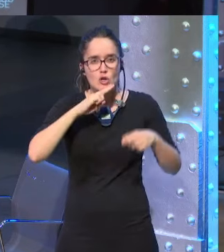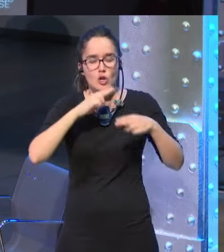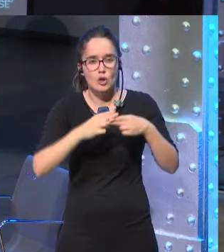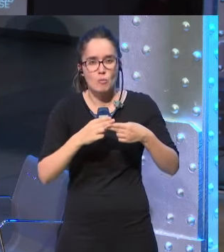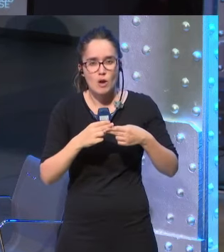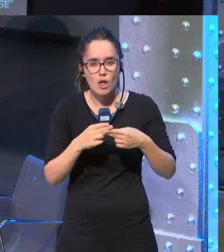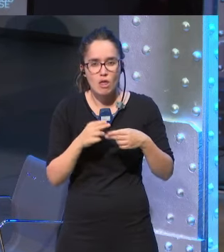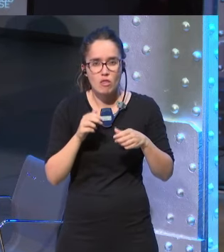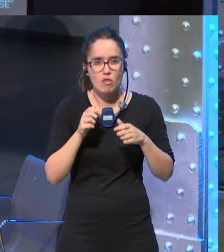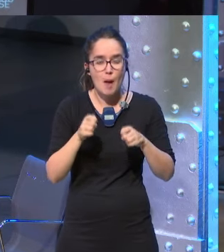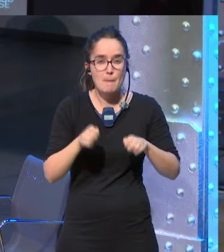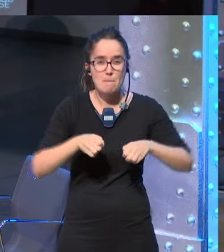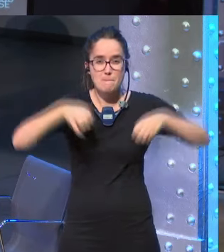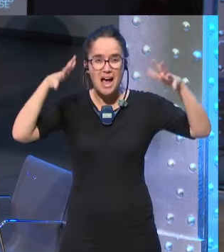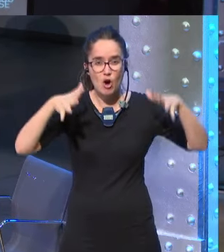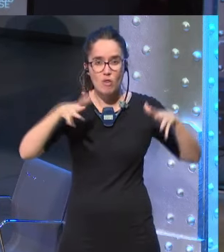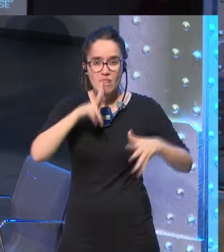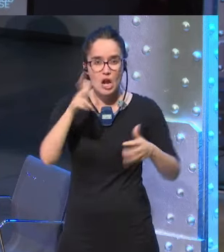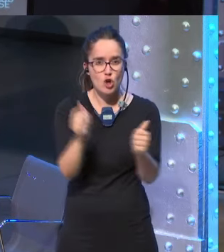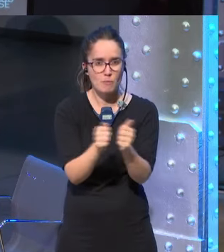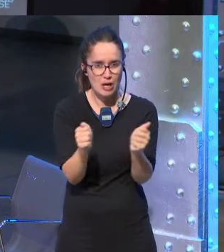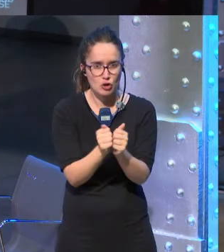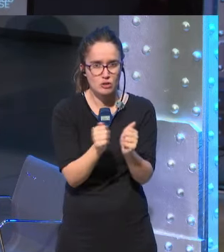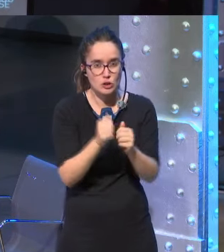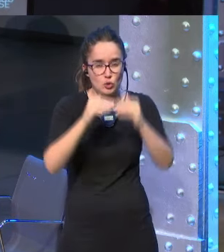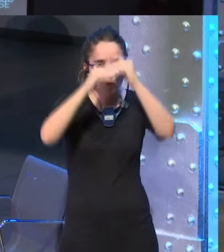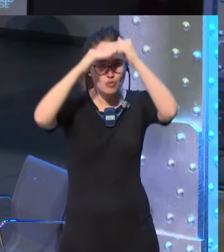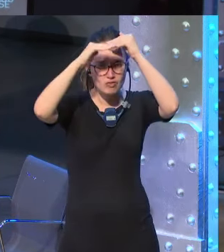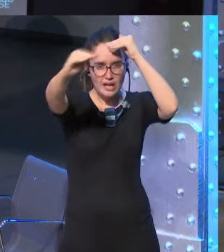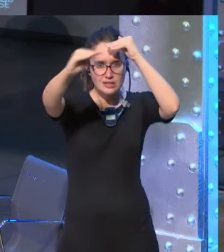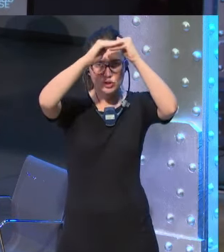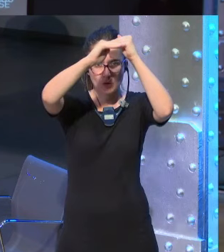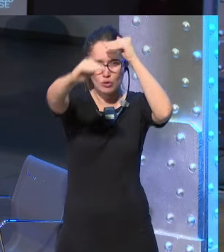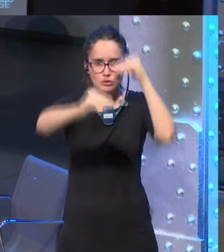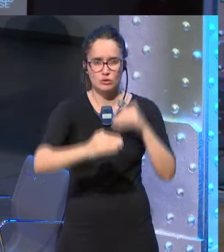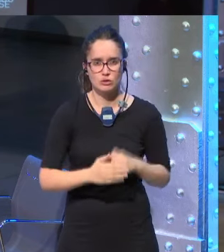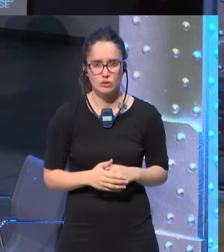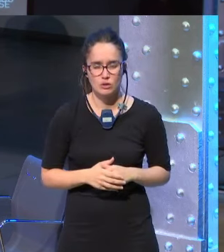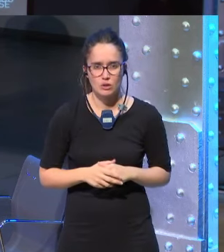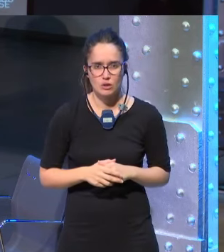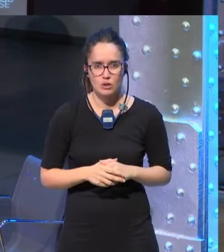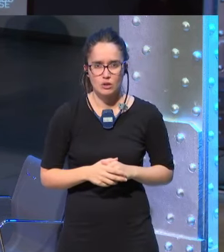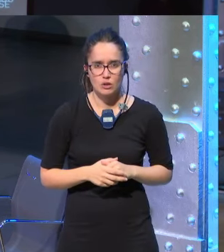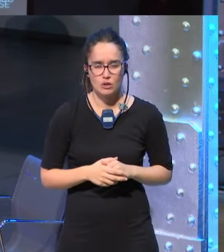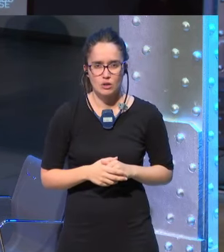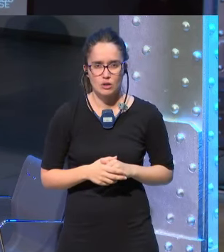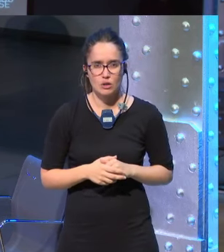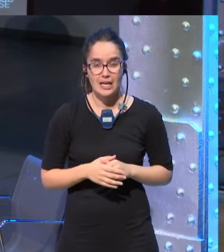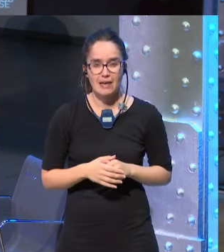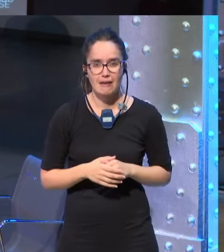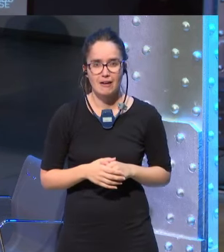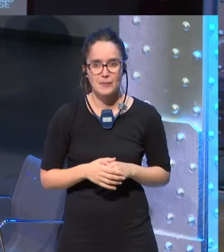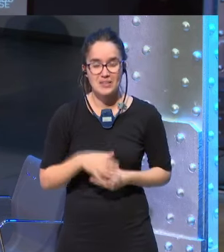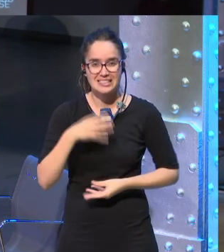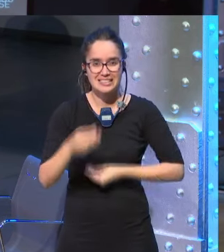Flatt. This is a ceiling which is cast onto a 3D printed formwork. It's